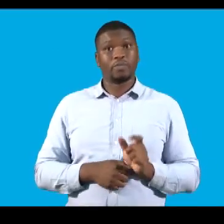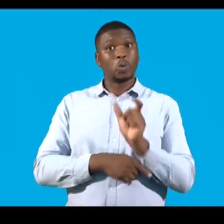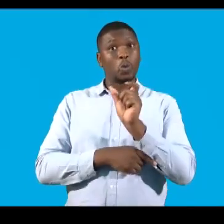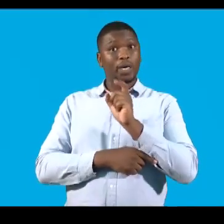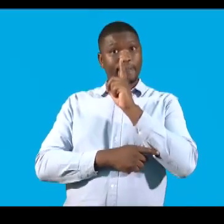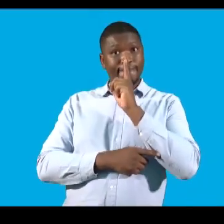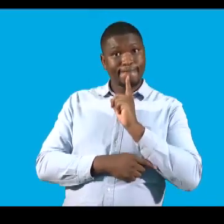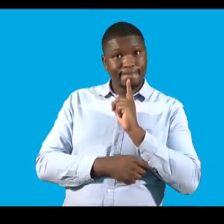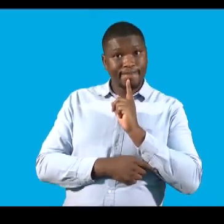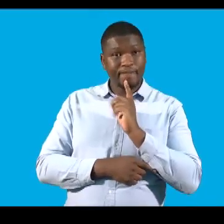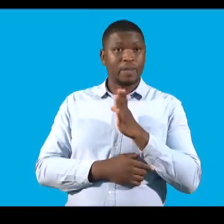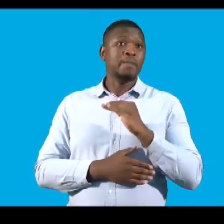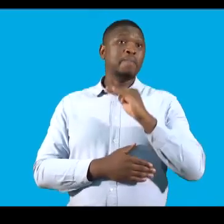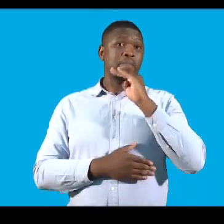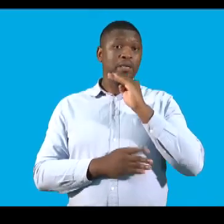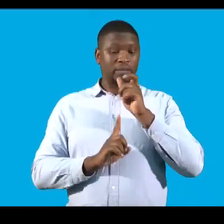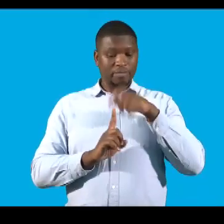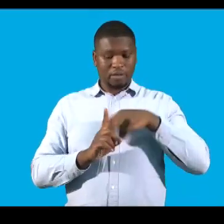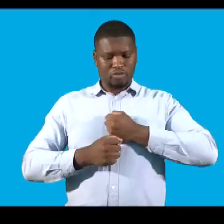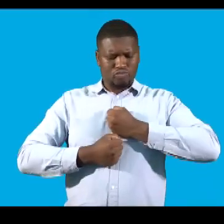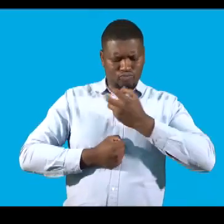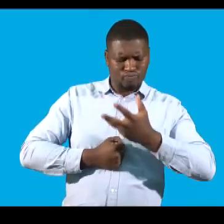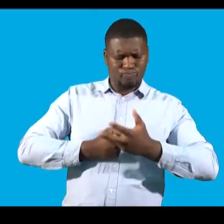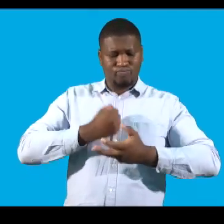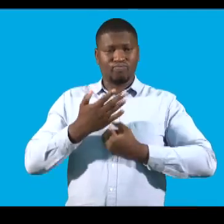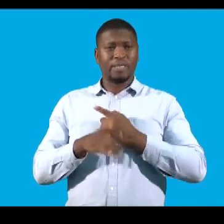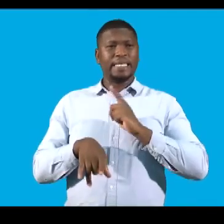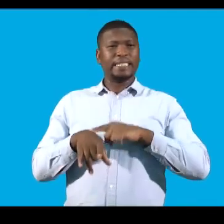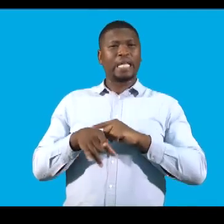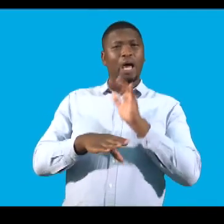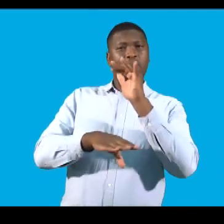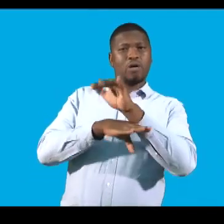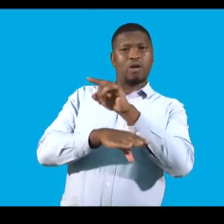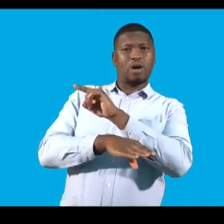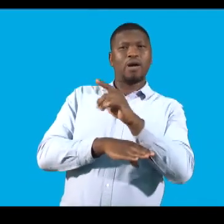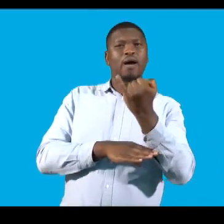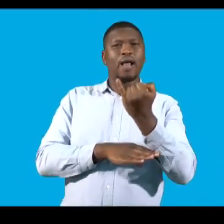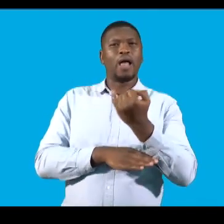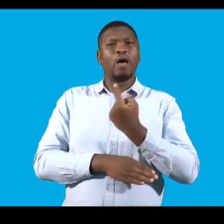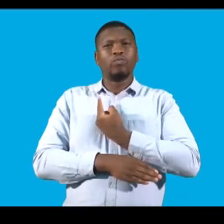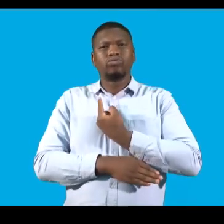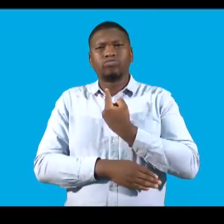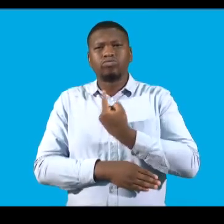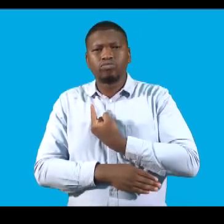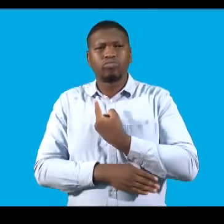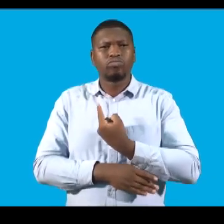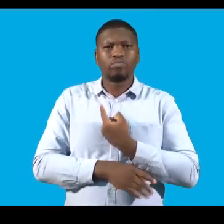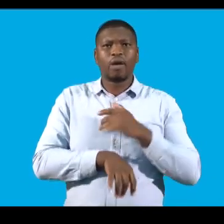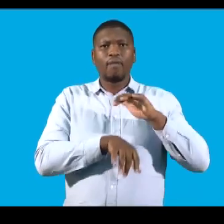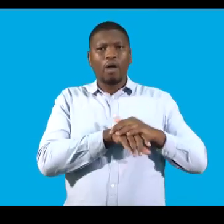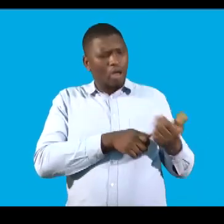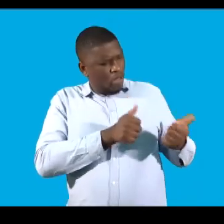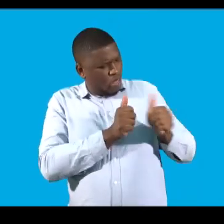word silence suggests that the speaker's time in exile has been lonely. Silence as in he had no one